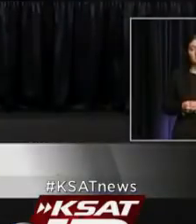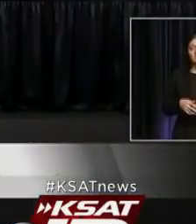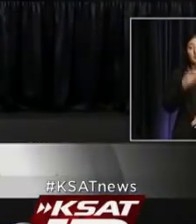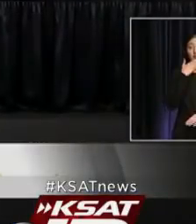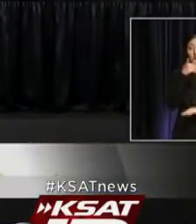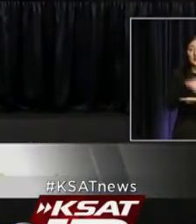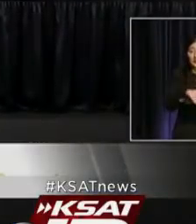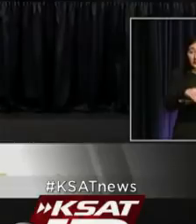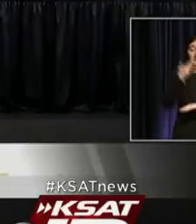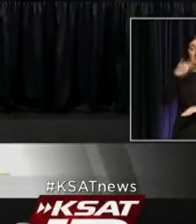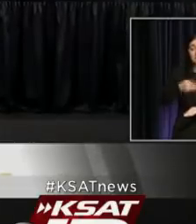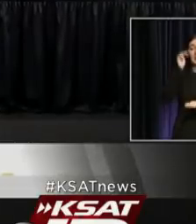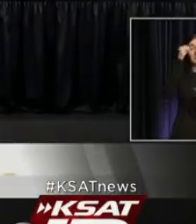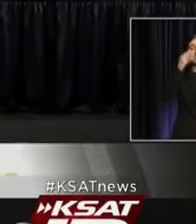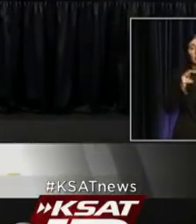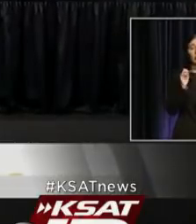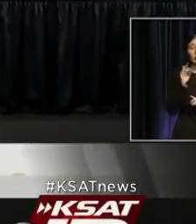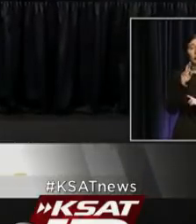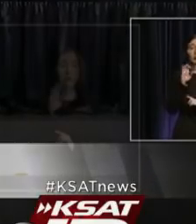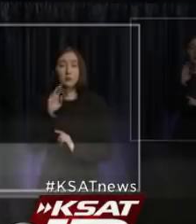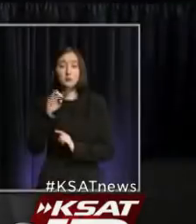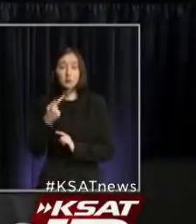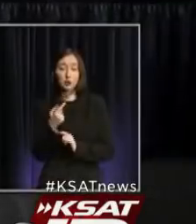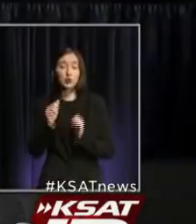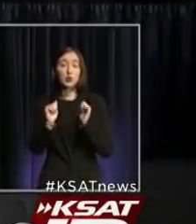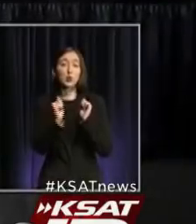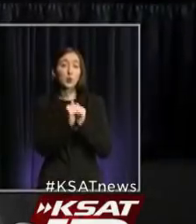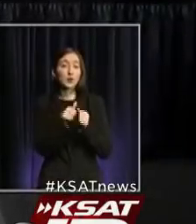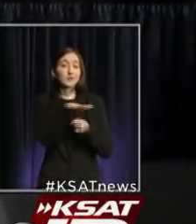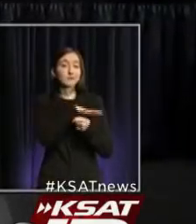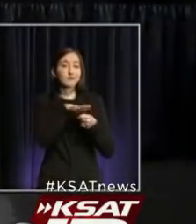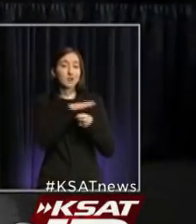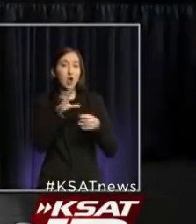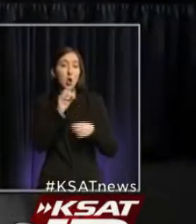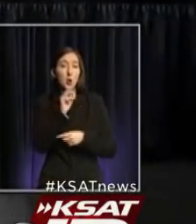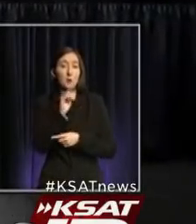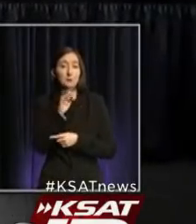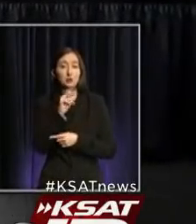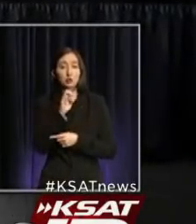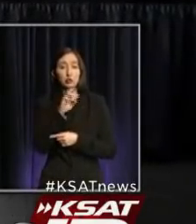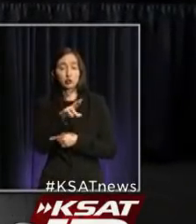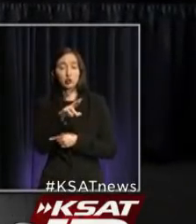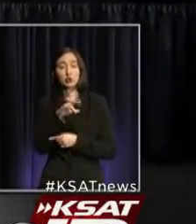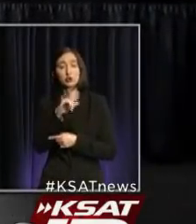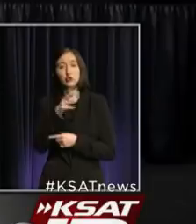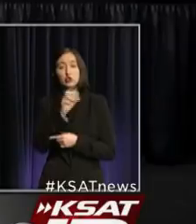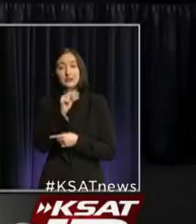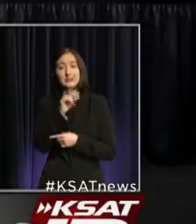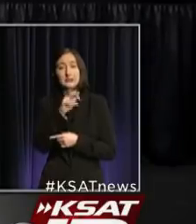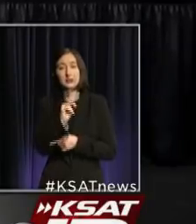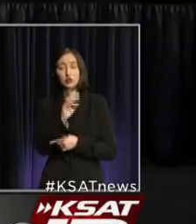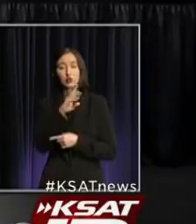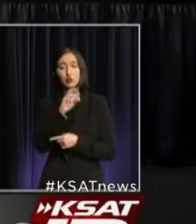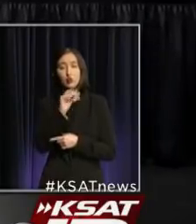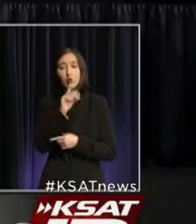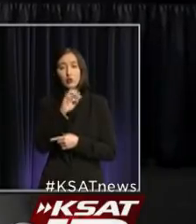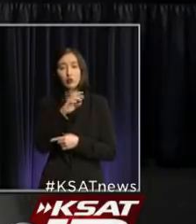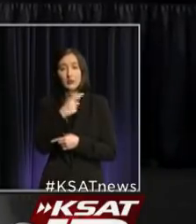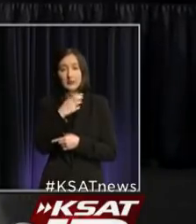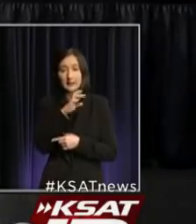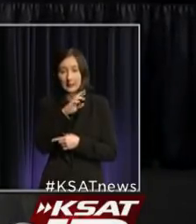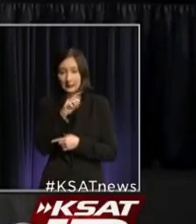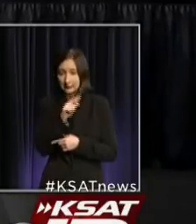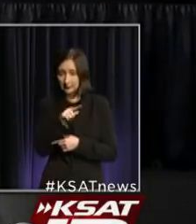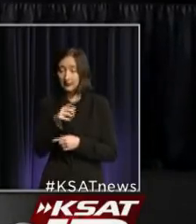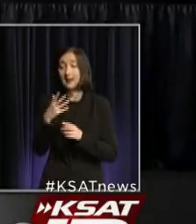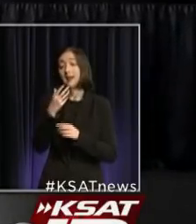this. Let's listen in to see where the numbers are today. Commissioner Justin Rodriguez. We're joined tonight by Dr. Junda Wu, who's our Bexar County Public Health Authority. And this is